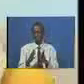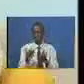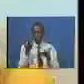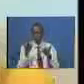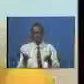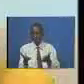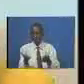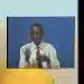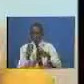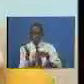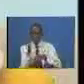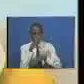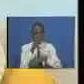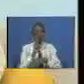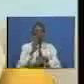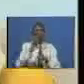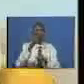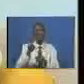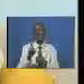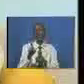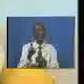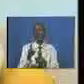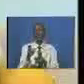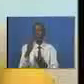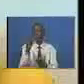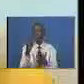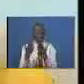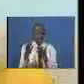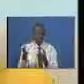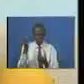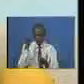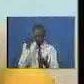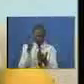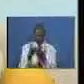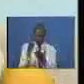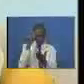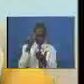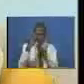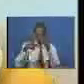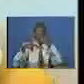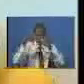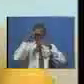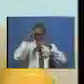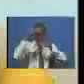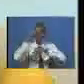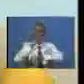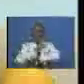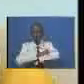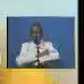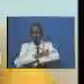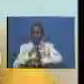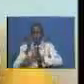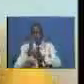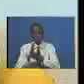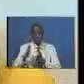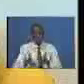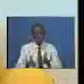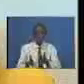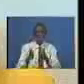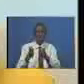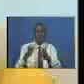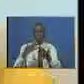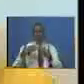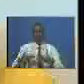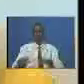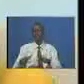to your question if a child has studied in blind school already the opportunities have been lost they have not been able to study science subjects they have not